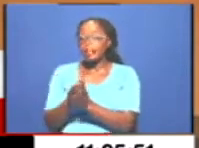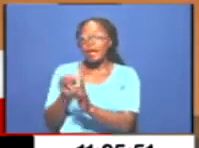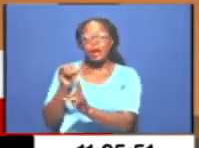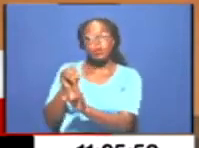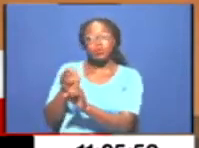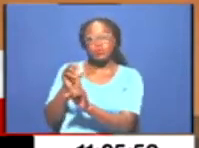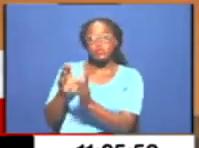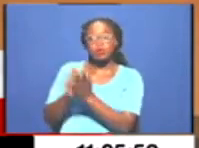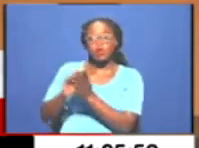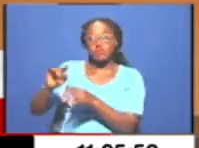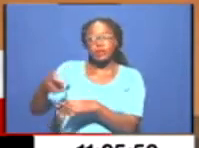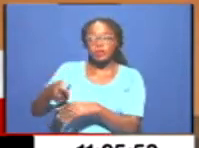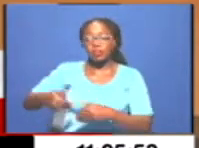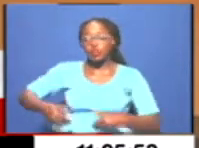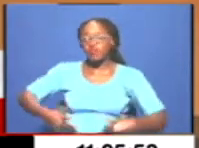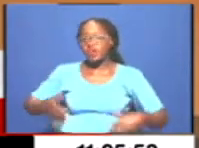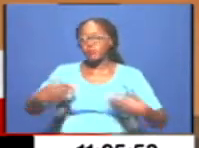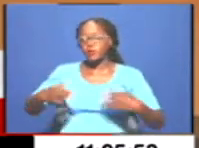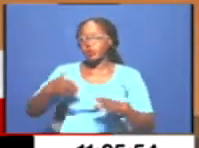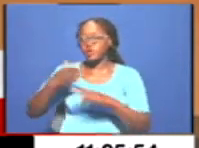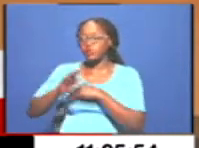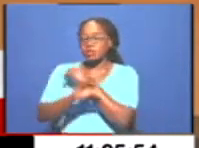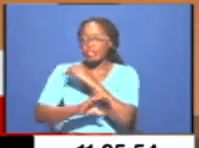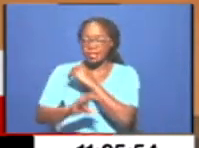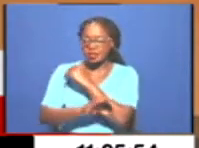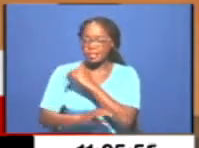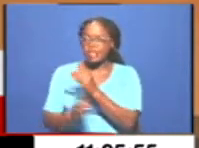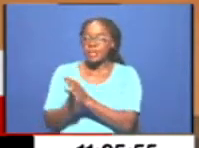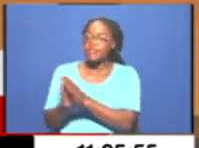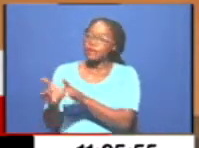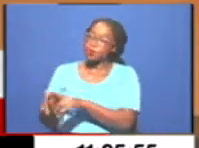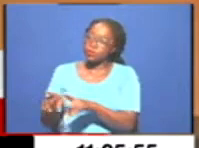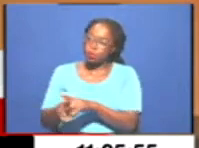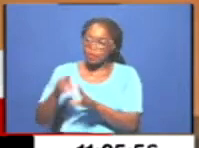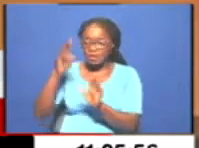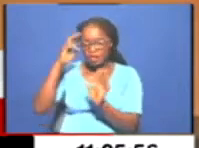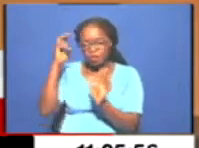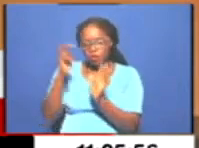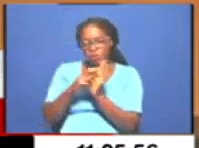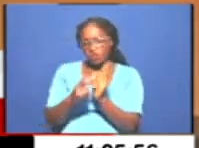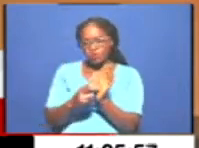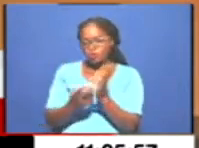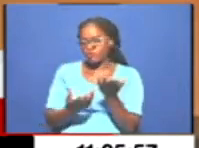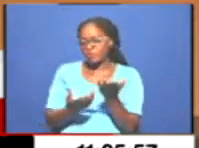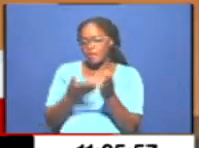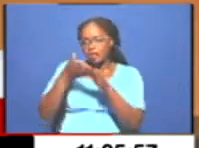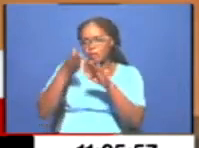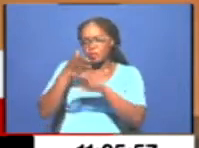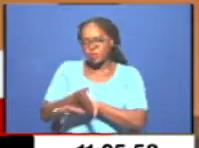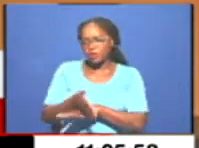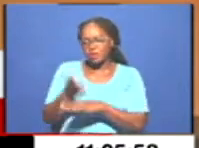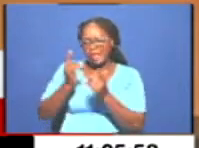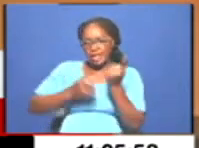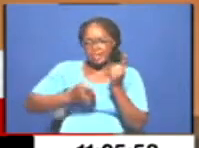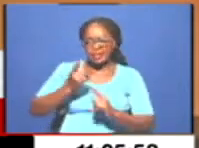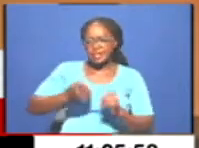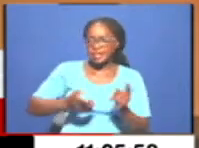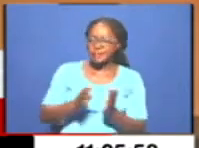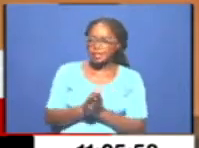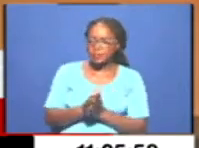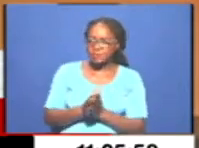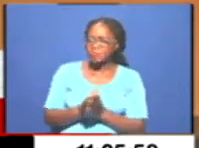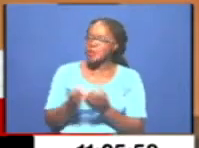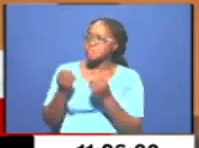youngsters across the country. When we look at recognition goes beyond the athletes. We have a lot of